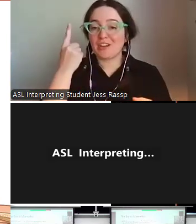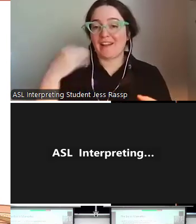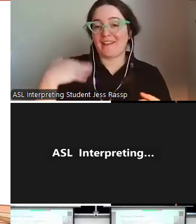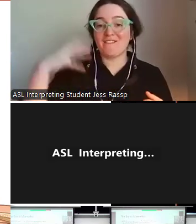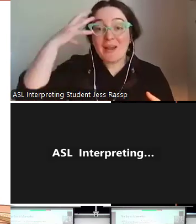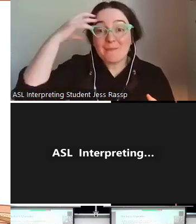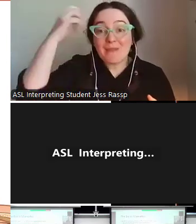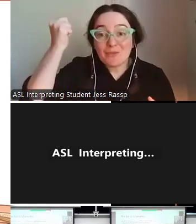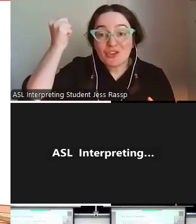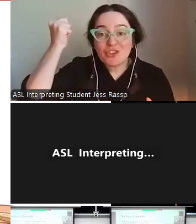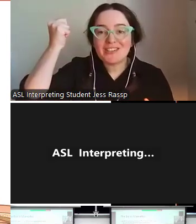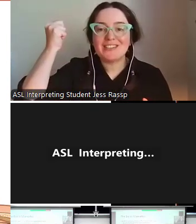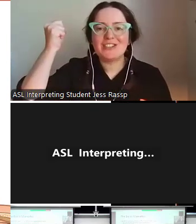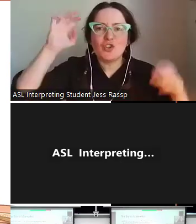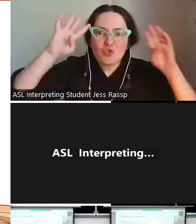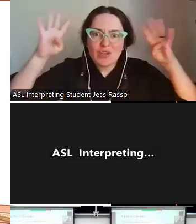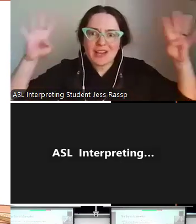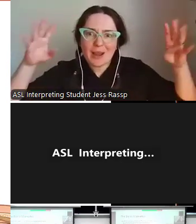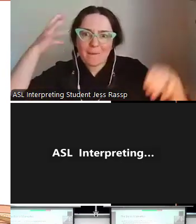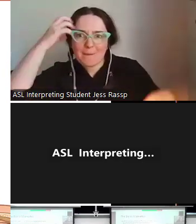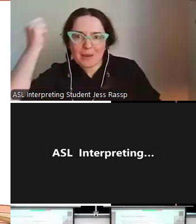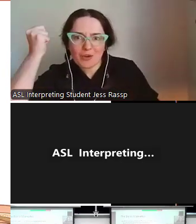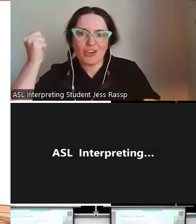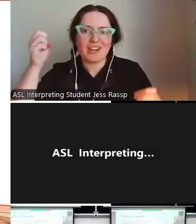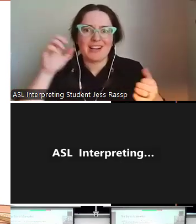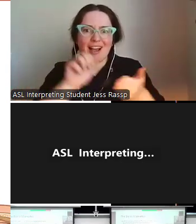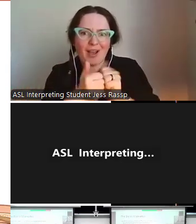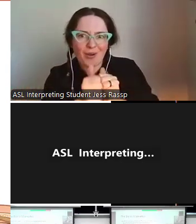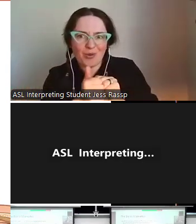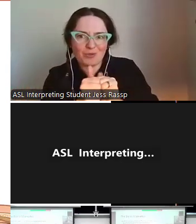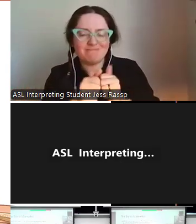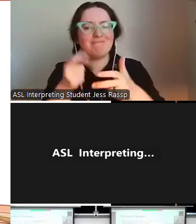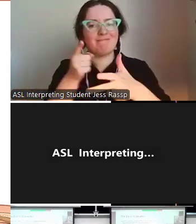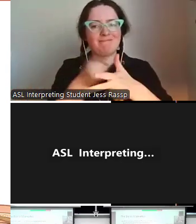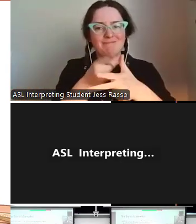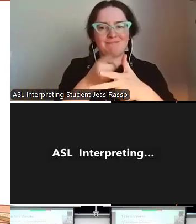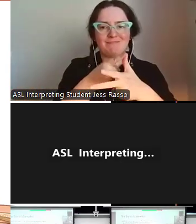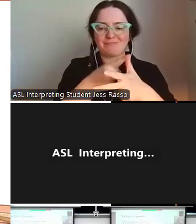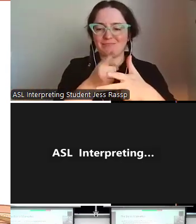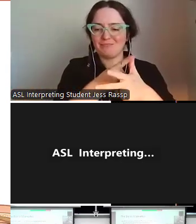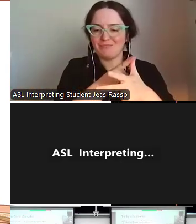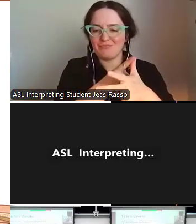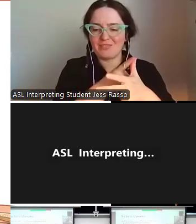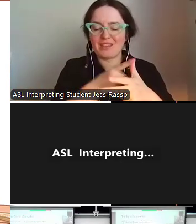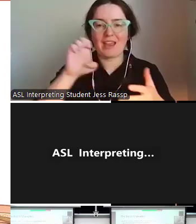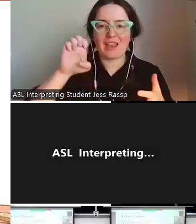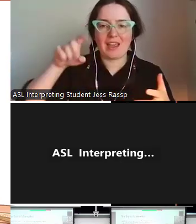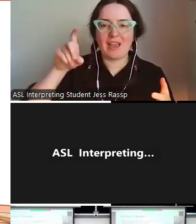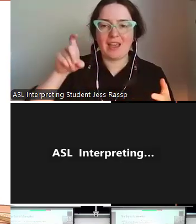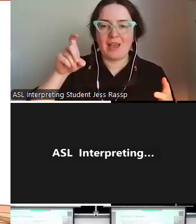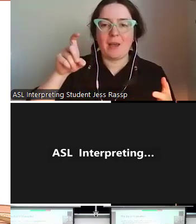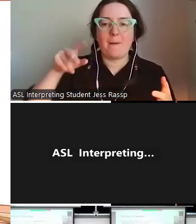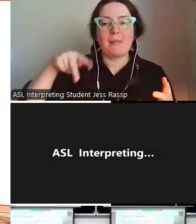do we create those memories? Well, we have explicit memories, we have implicit memory, and we have working